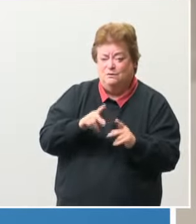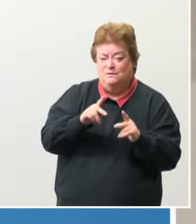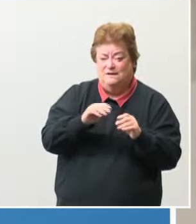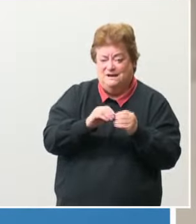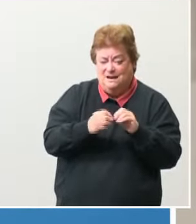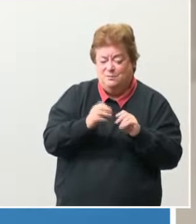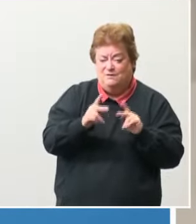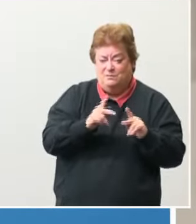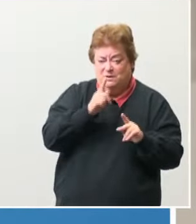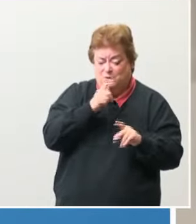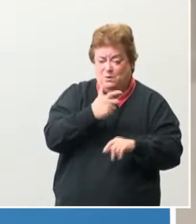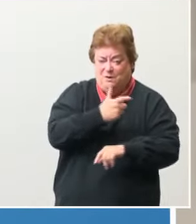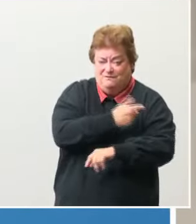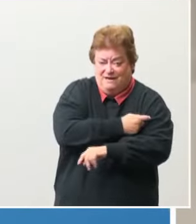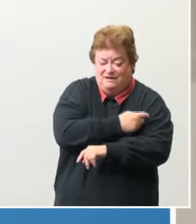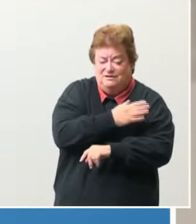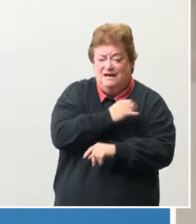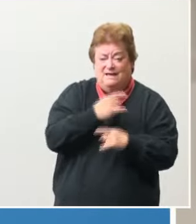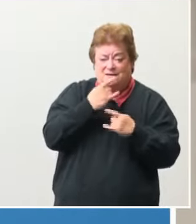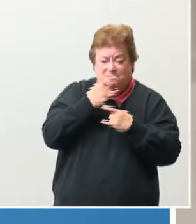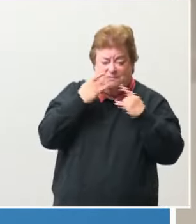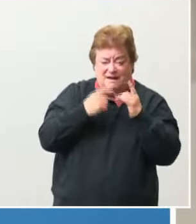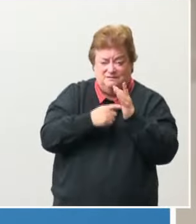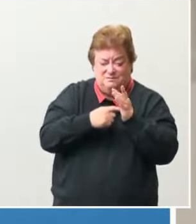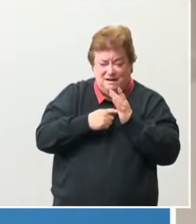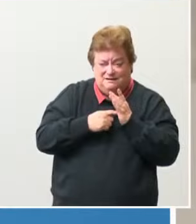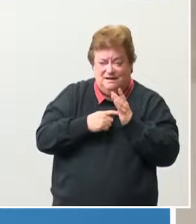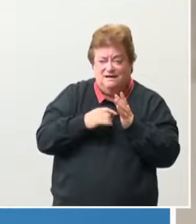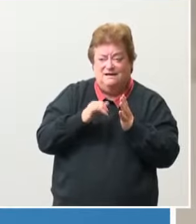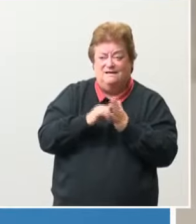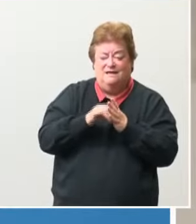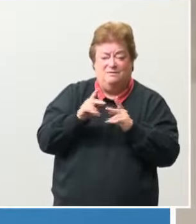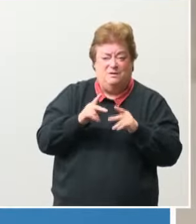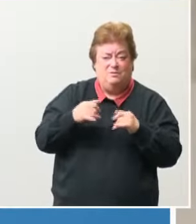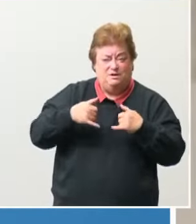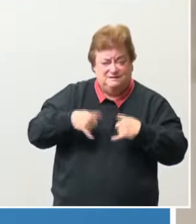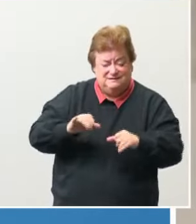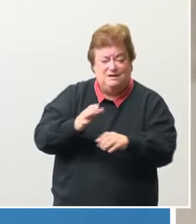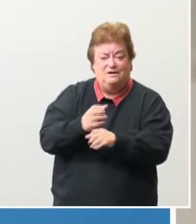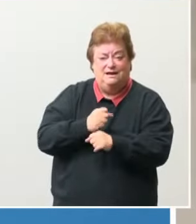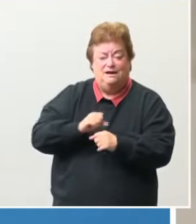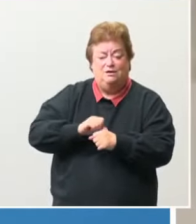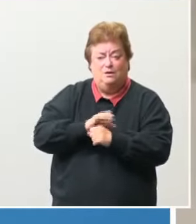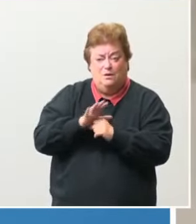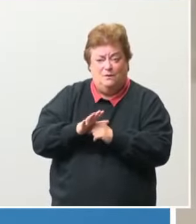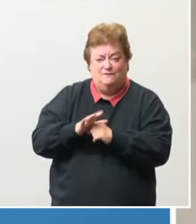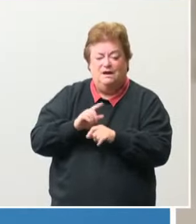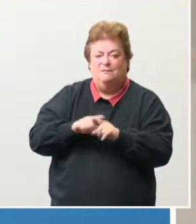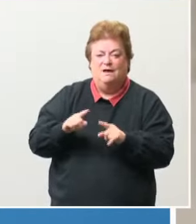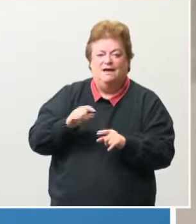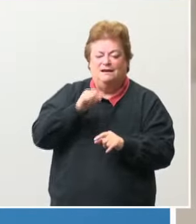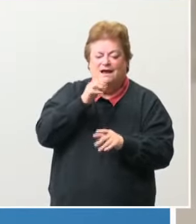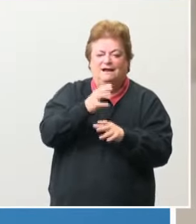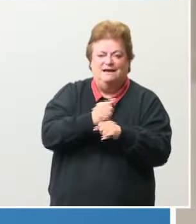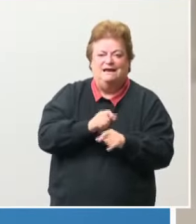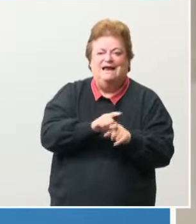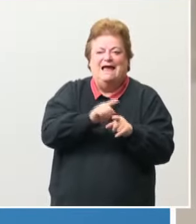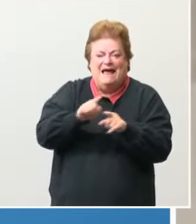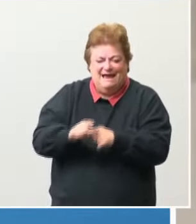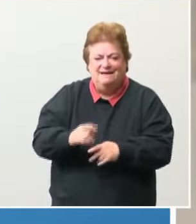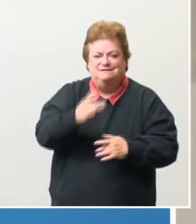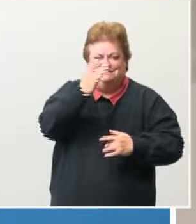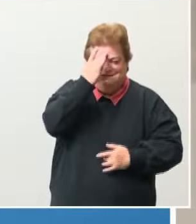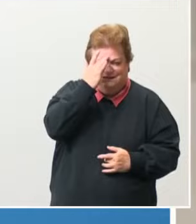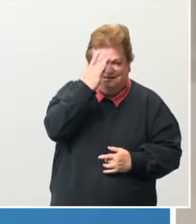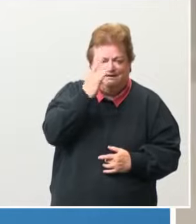vaccinated and the mask mandate and things like that? How people are still getting COVID, but they're not getting as sick and needing to be